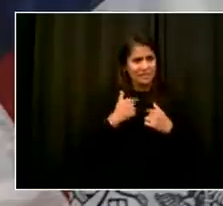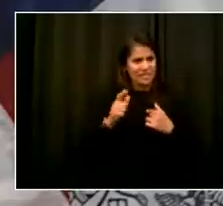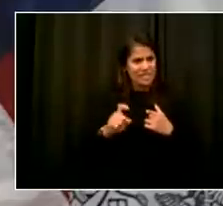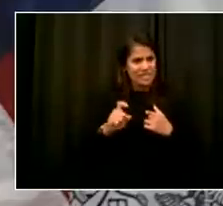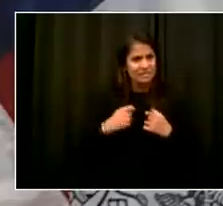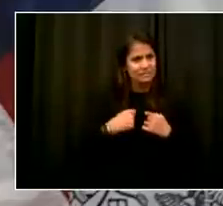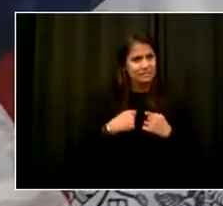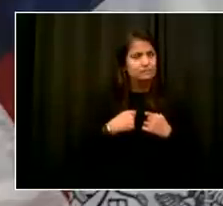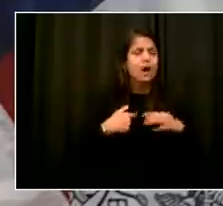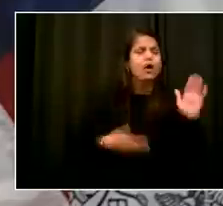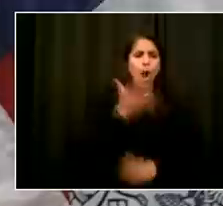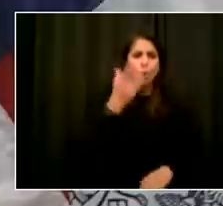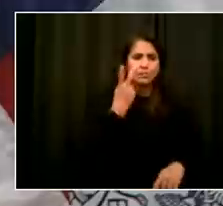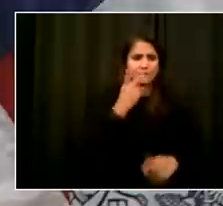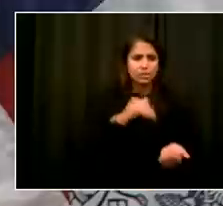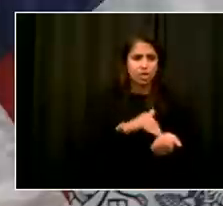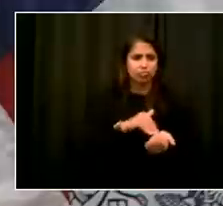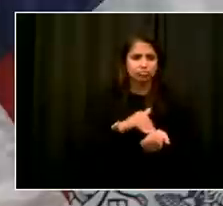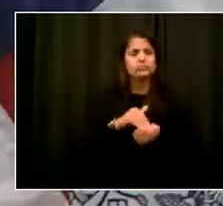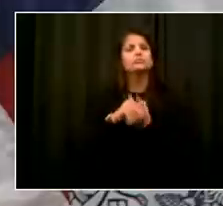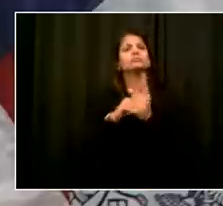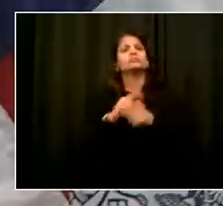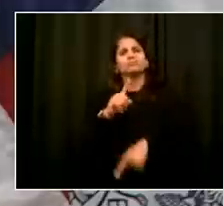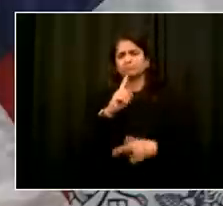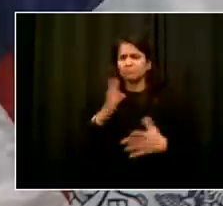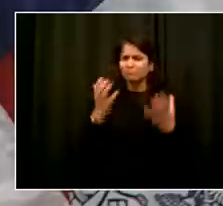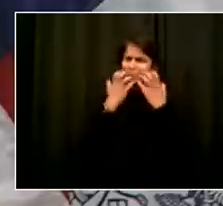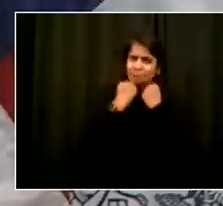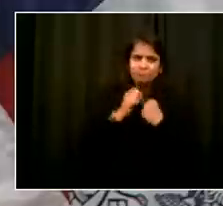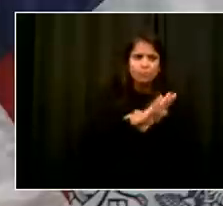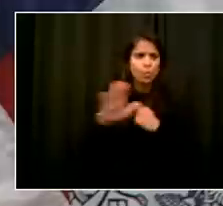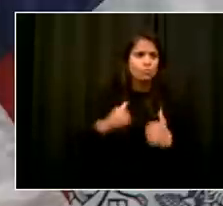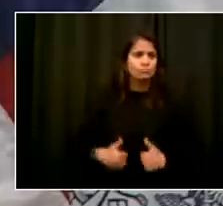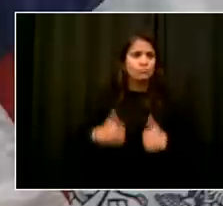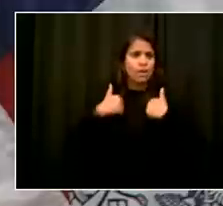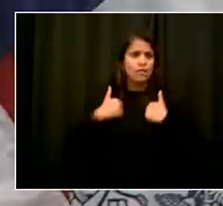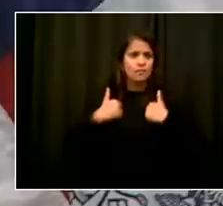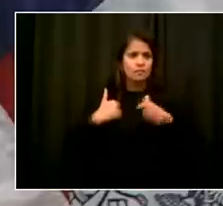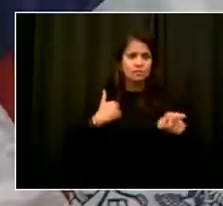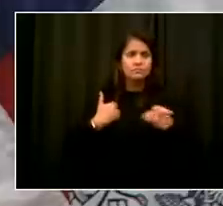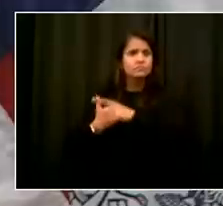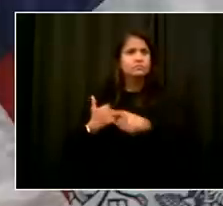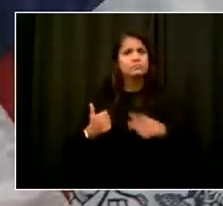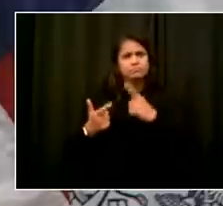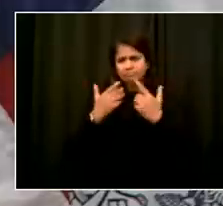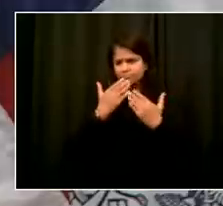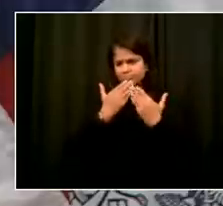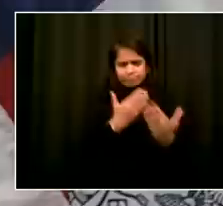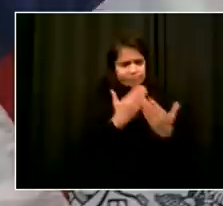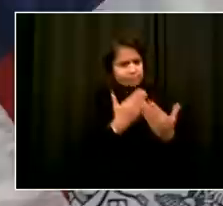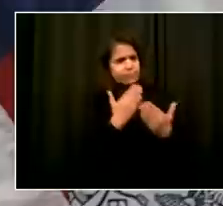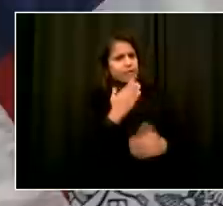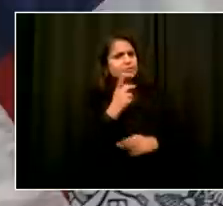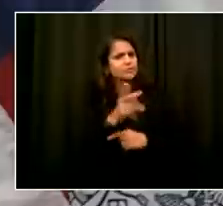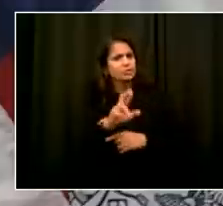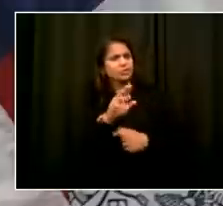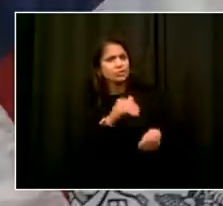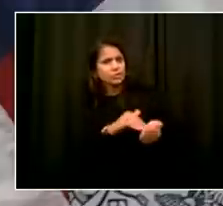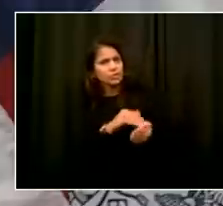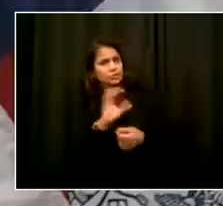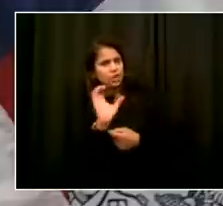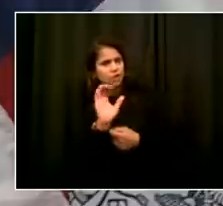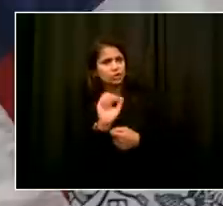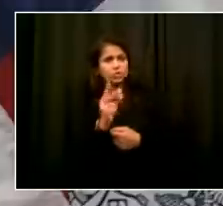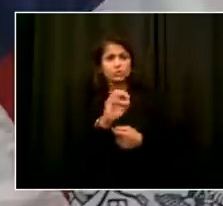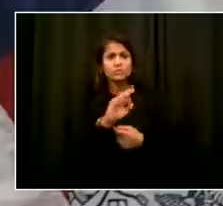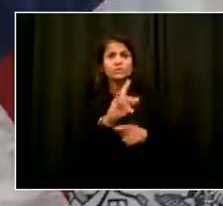say is we need you. We need you, if you're older, you have pre-existing conditions, to take additional precautions.